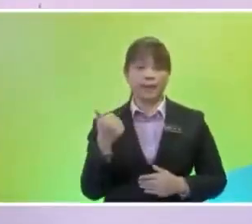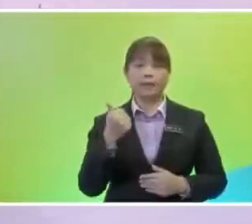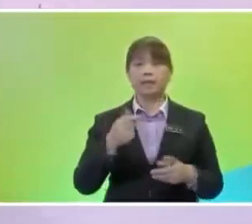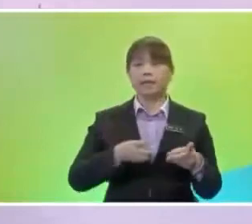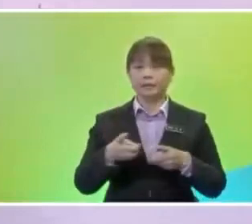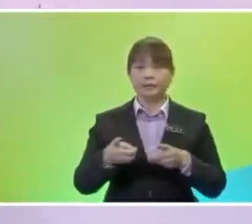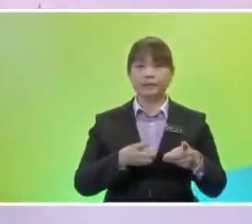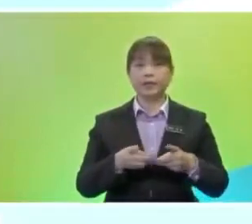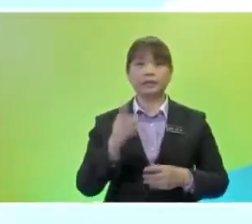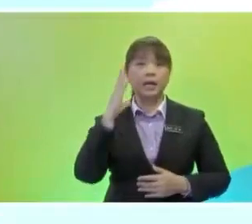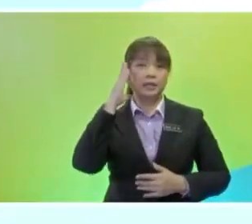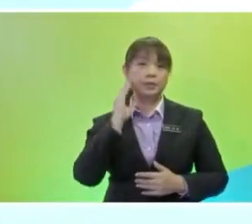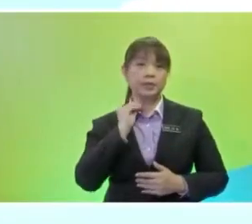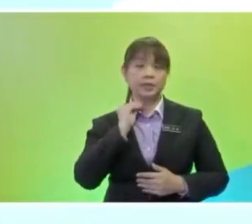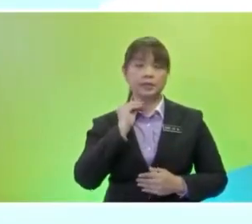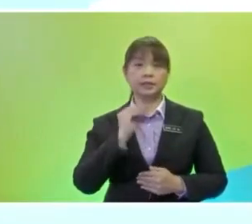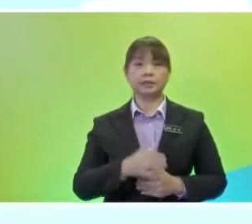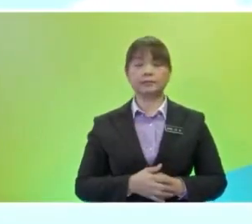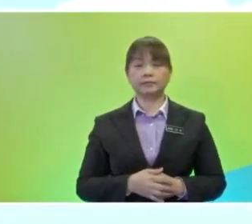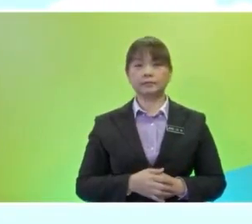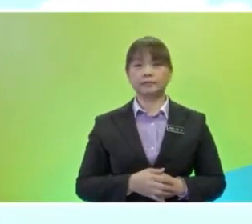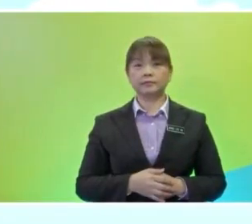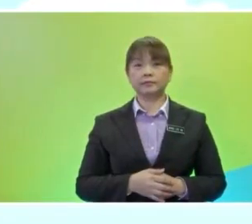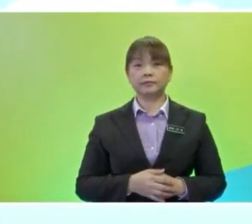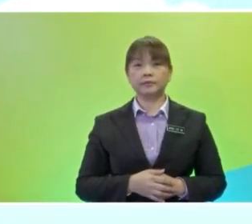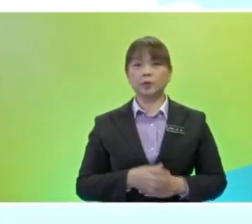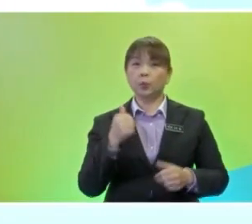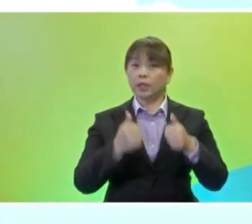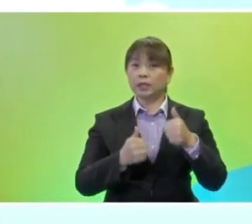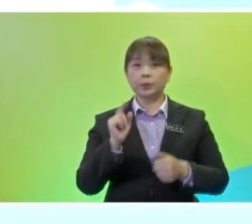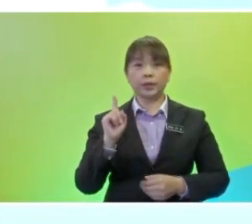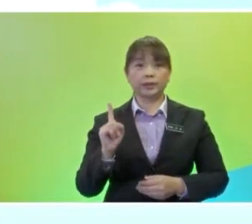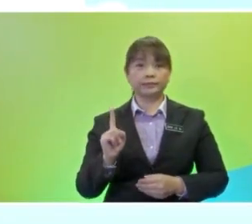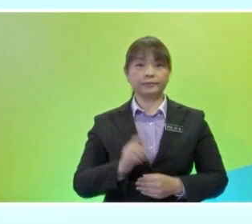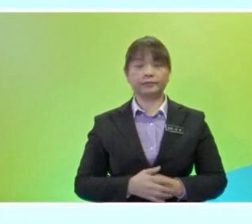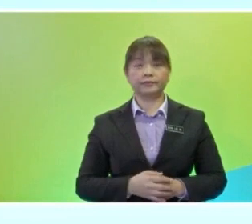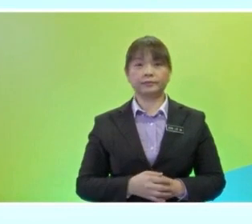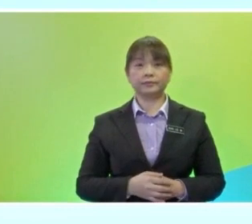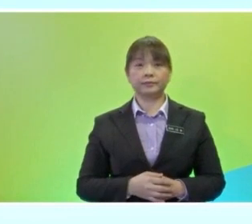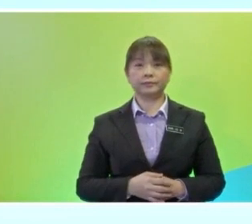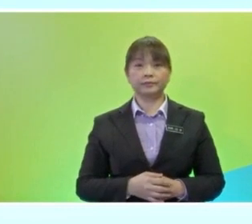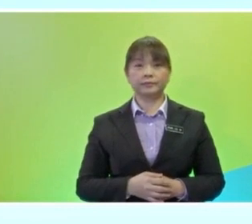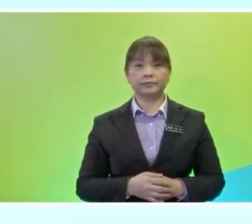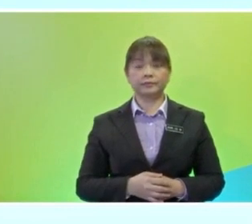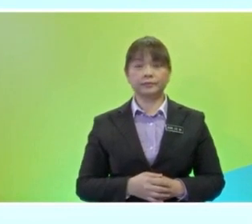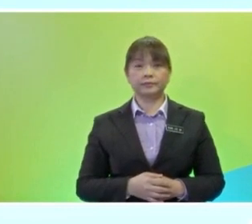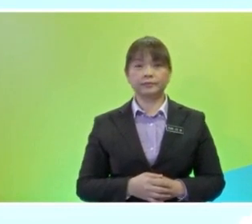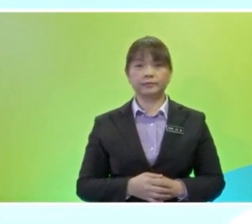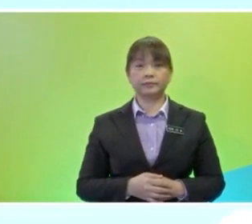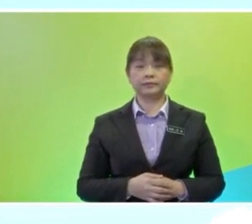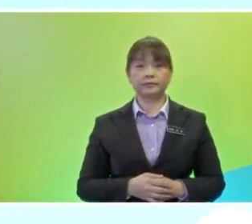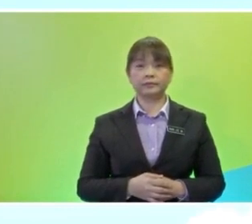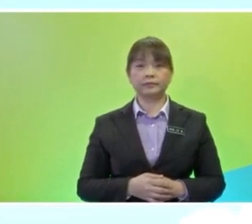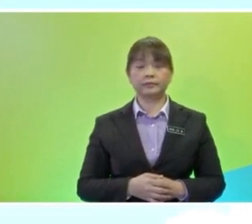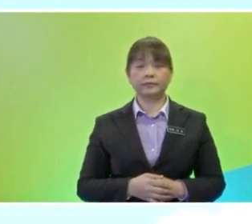or exciting? Right. It's me trying to pet a reindeer. How have you felt that time?